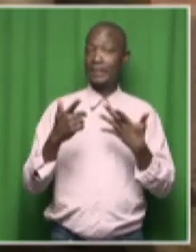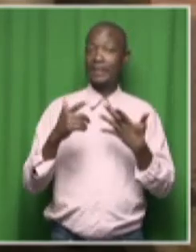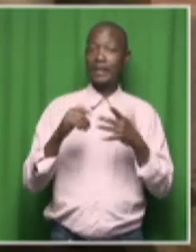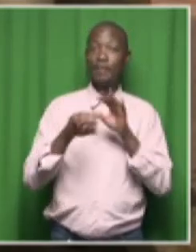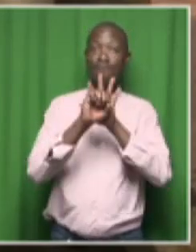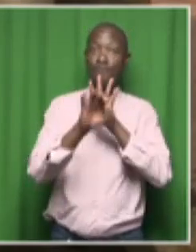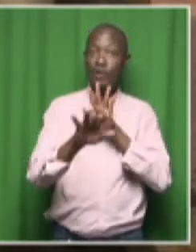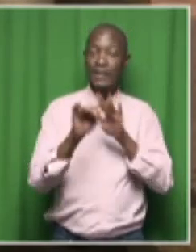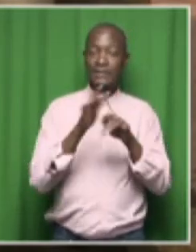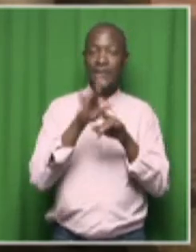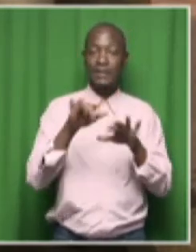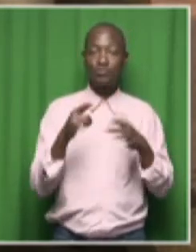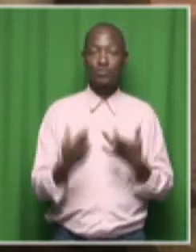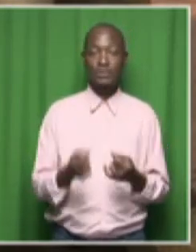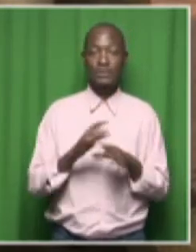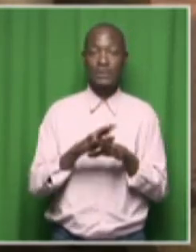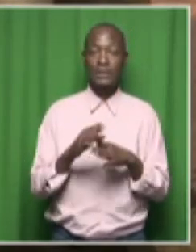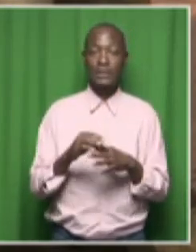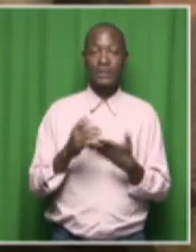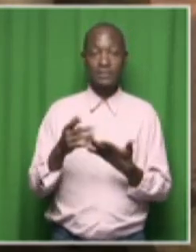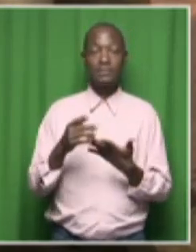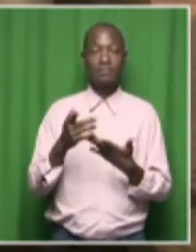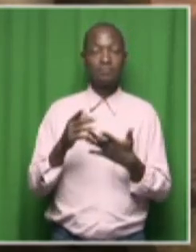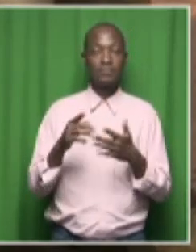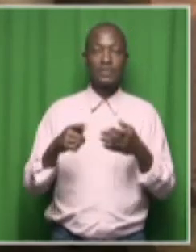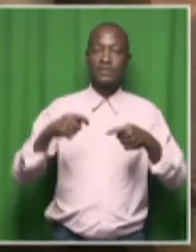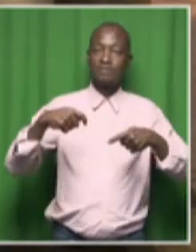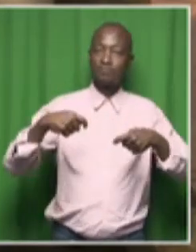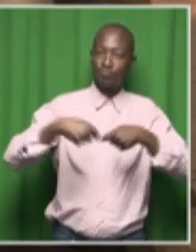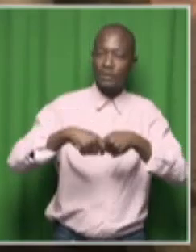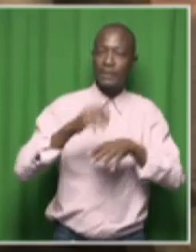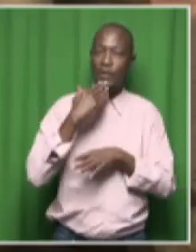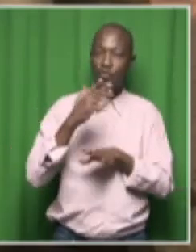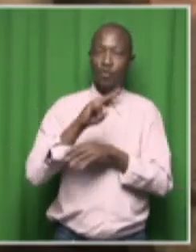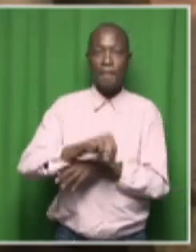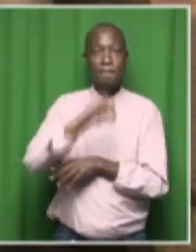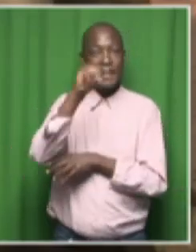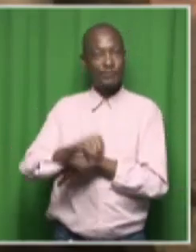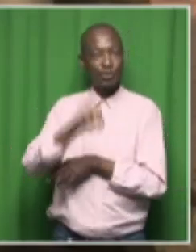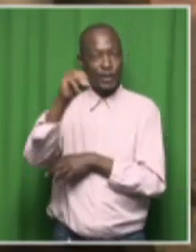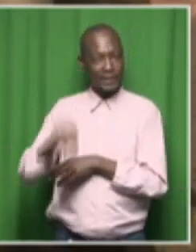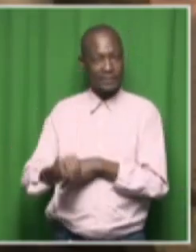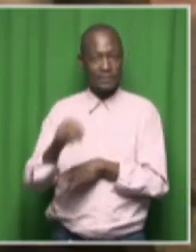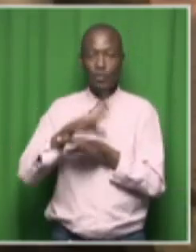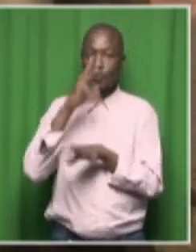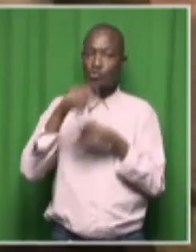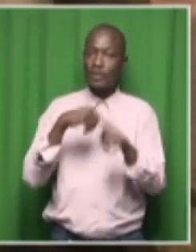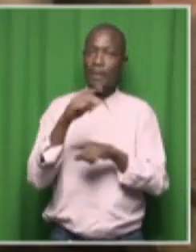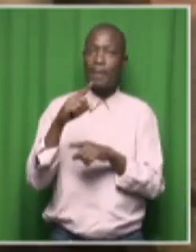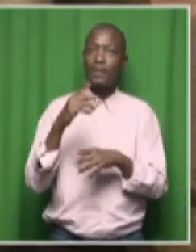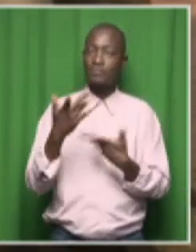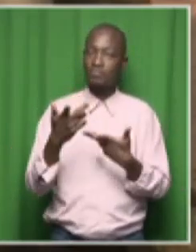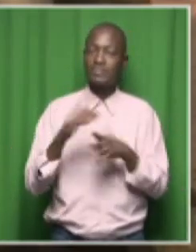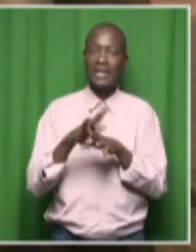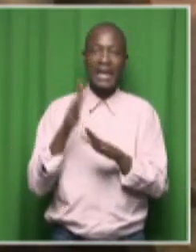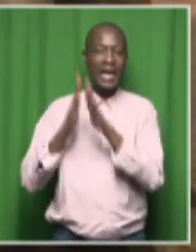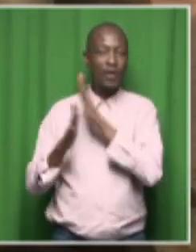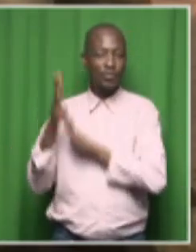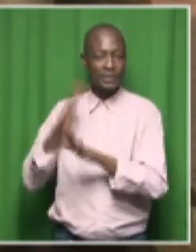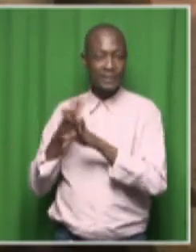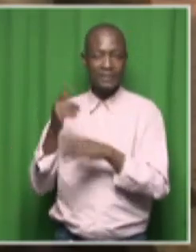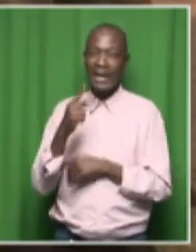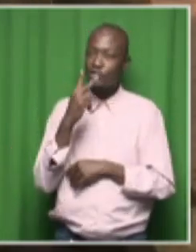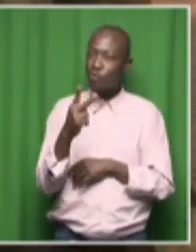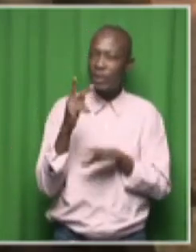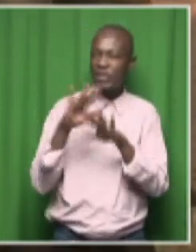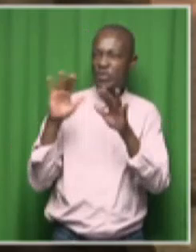doing, and it's sponsored by McDonald's. And we're talking about heritage. And I hope you enjoyed that sort of glimpse into